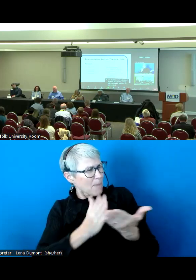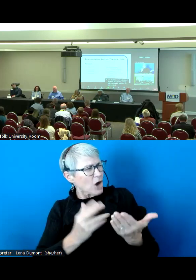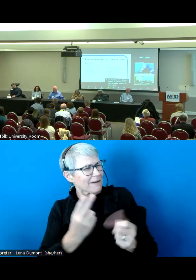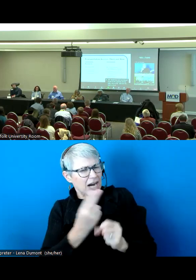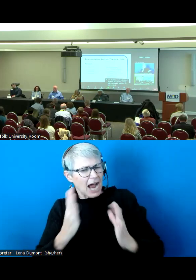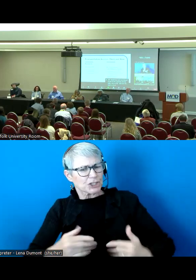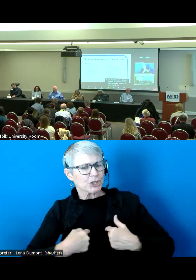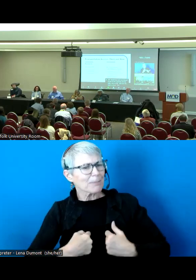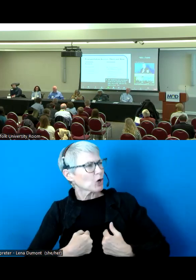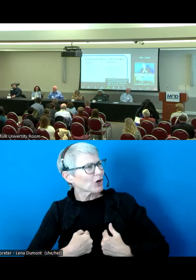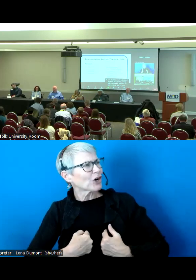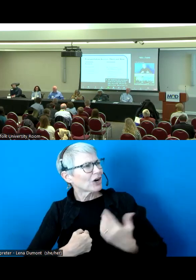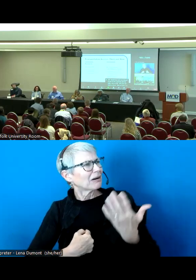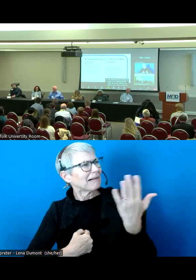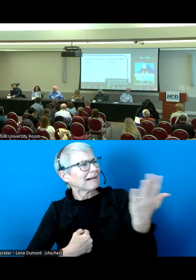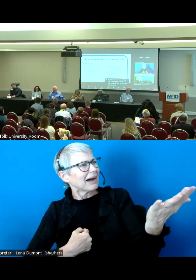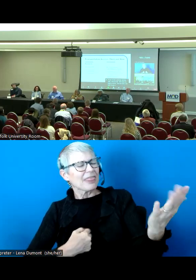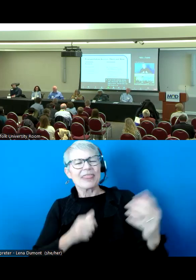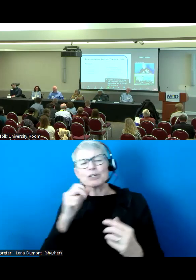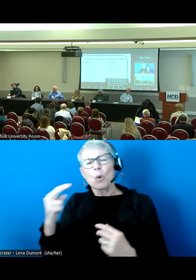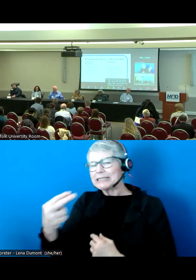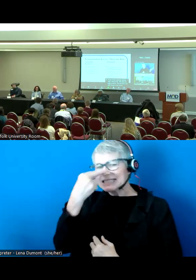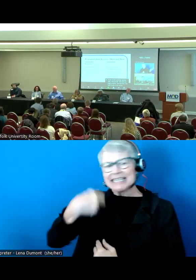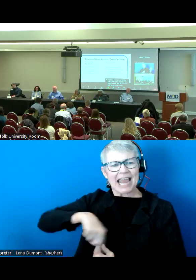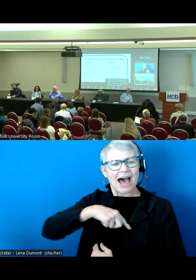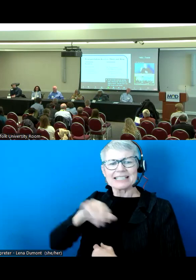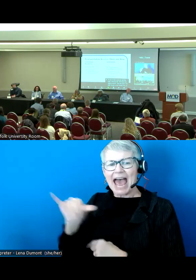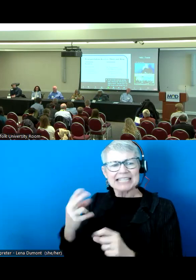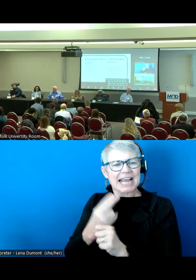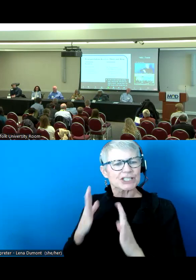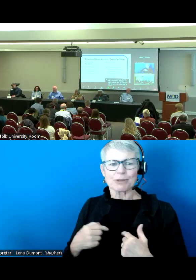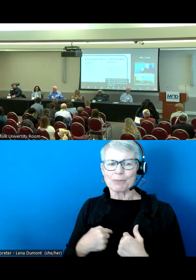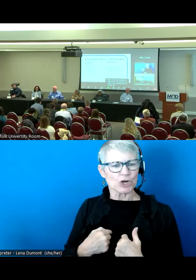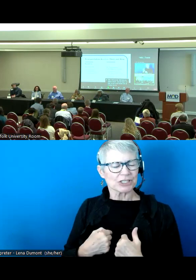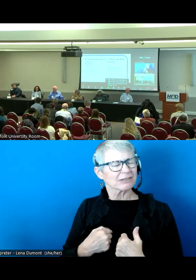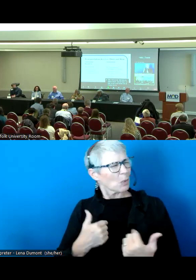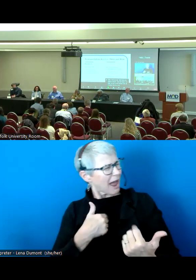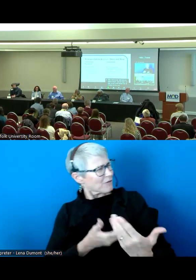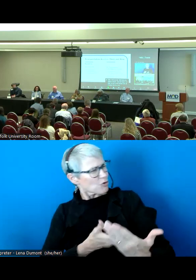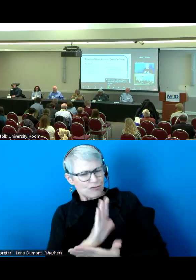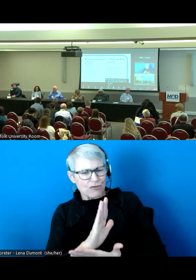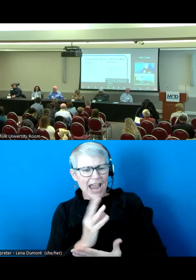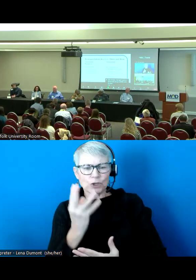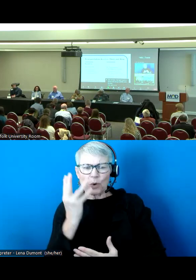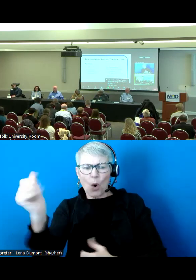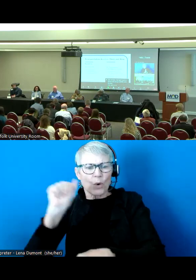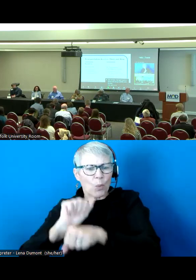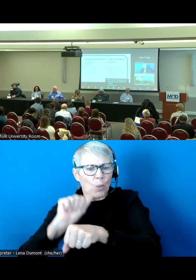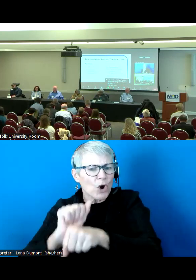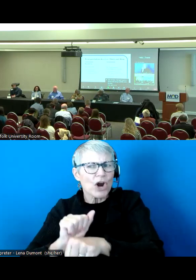right to go to the movies and go outside and do what we need to do. And accessibility is not